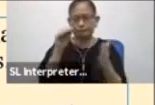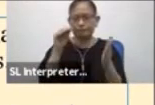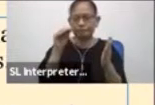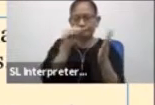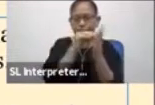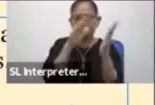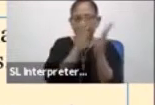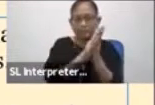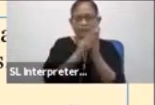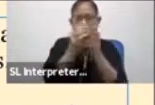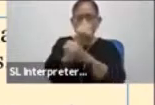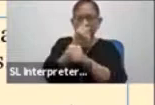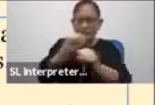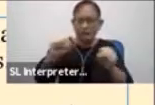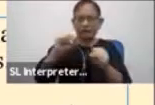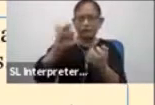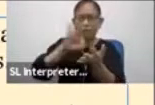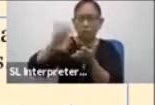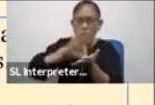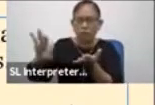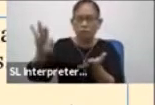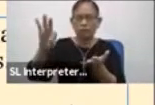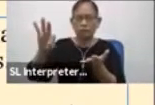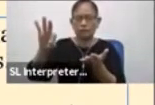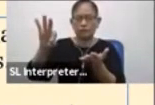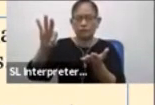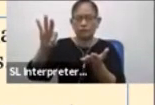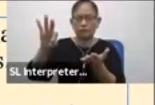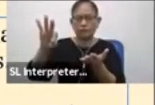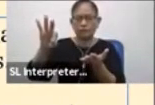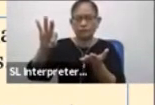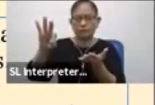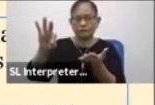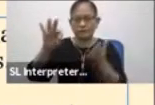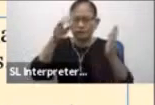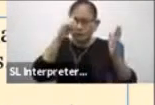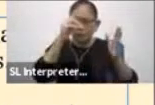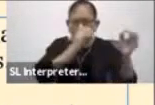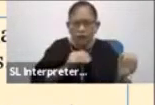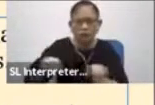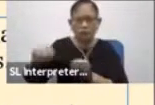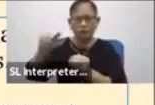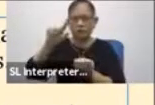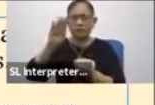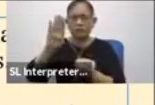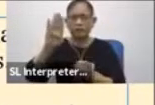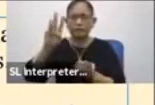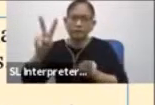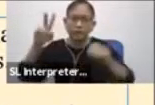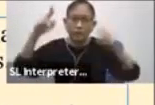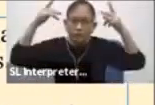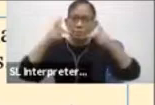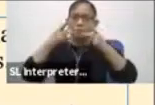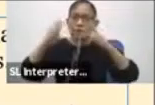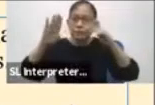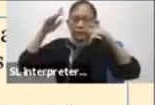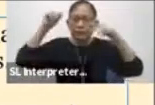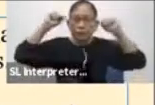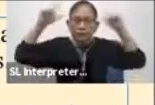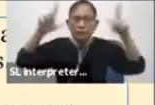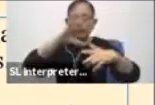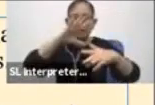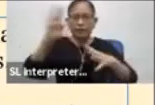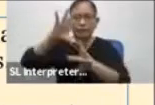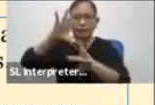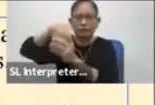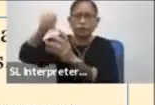to put a safety audit, to put in place safety audit, to organize GBV public awareness, to involve women in the AIDS